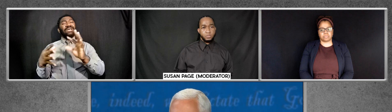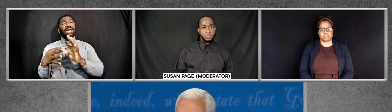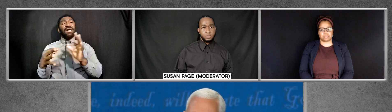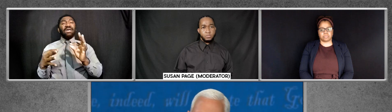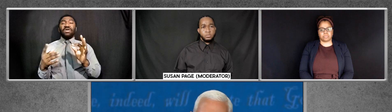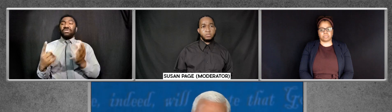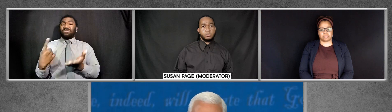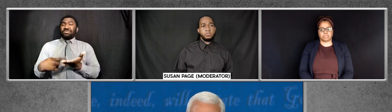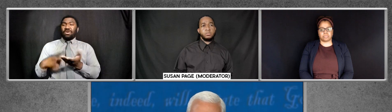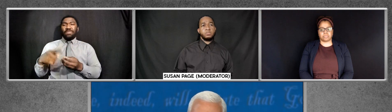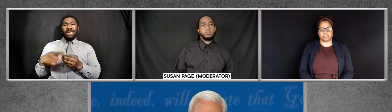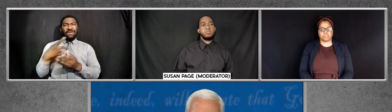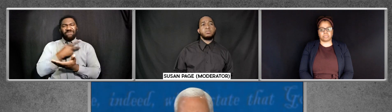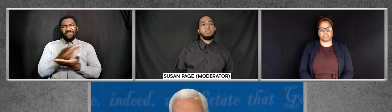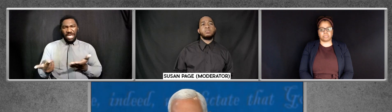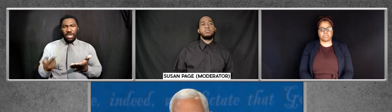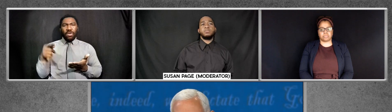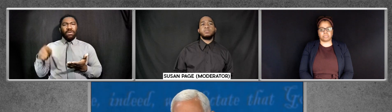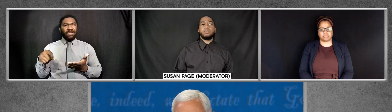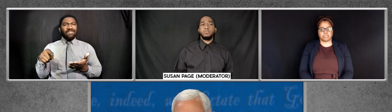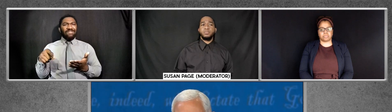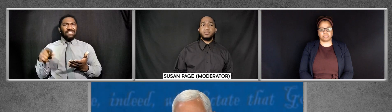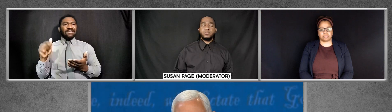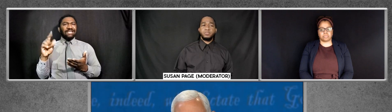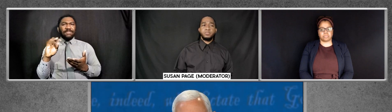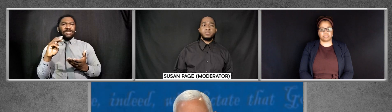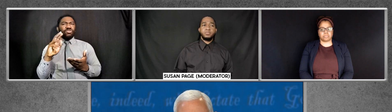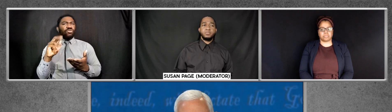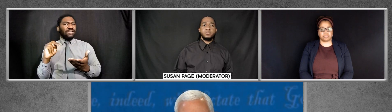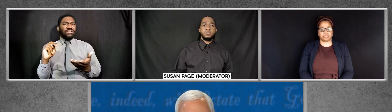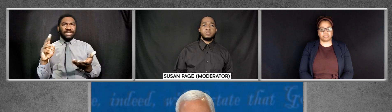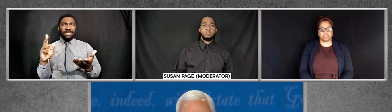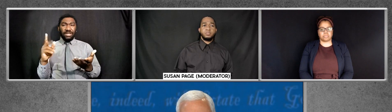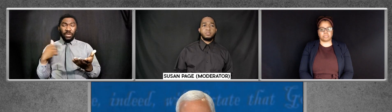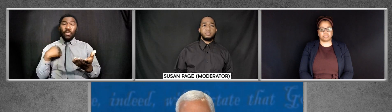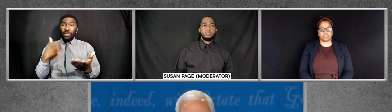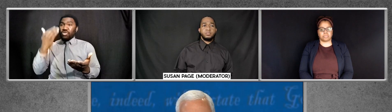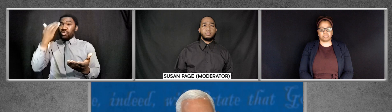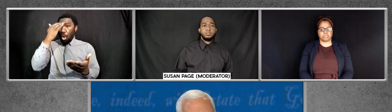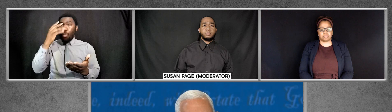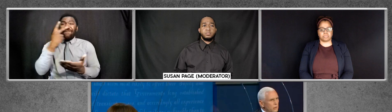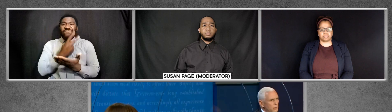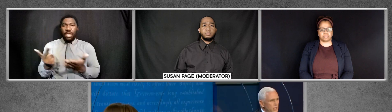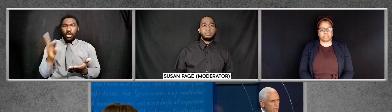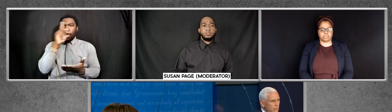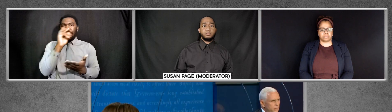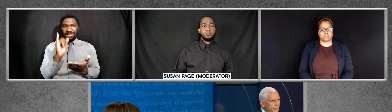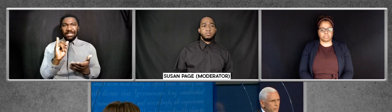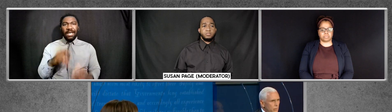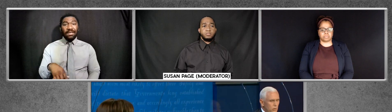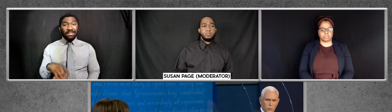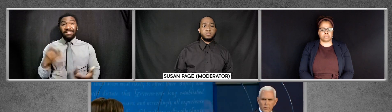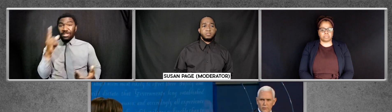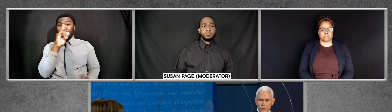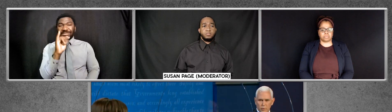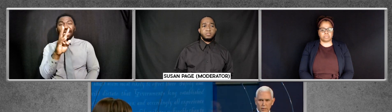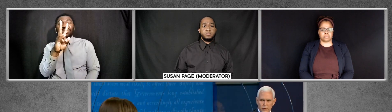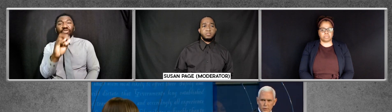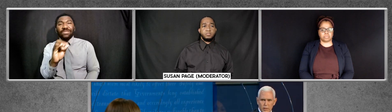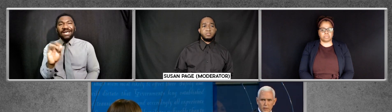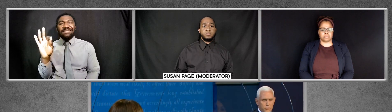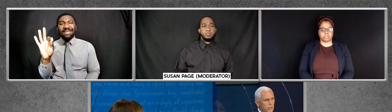this administration, we actually do know what failure looks like in a pandemic. It was 2009. The swine